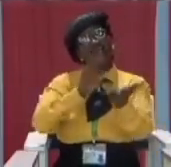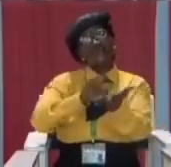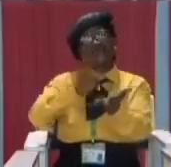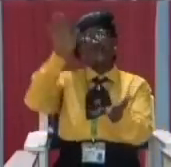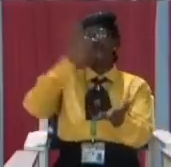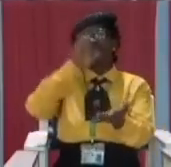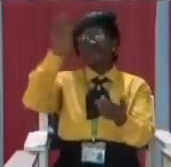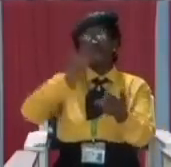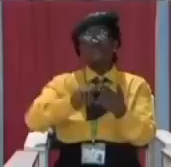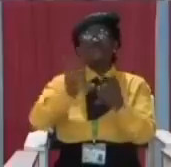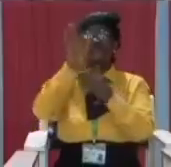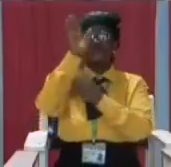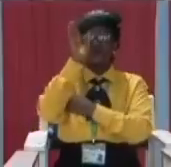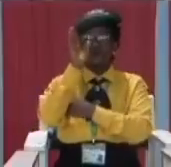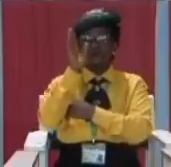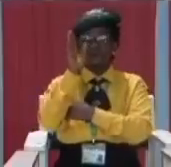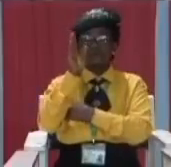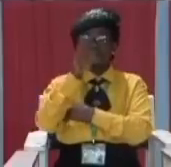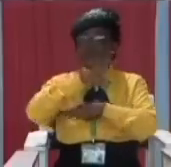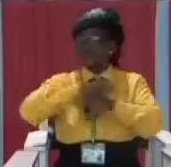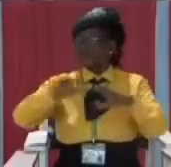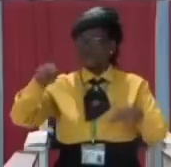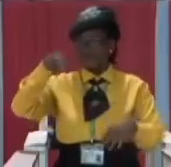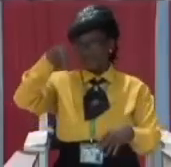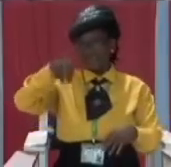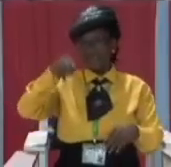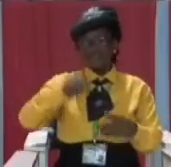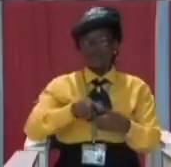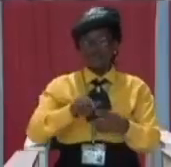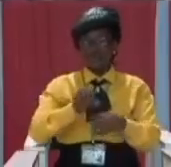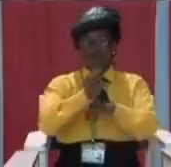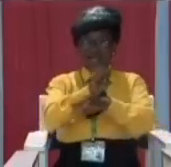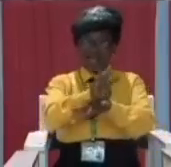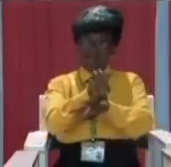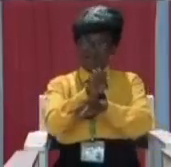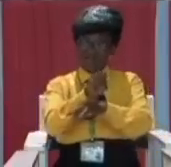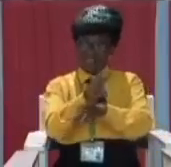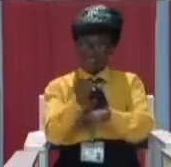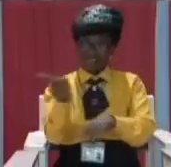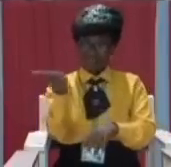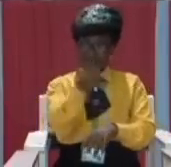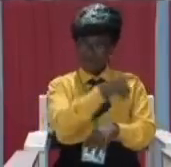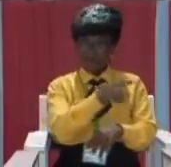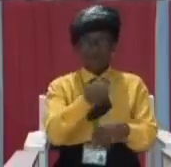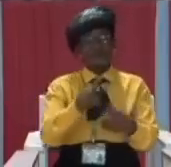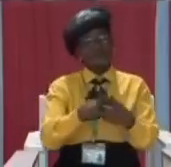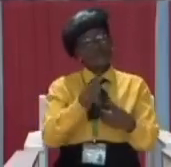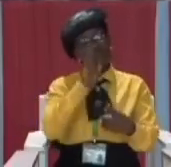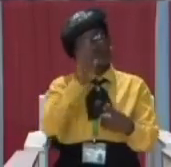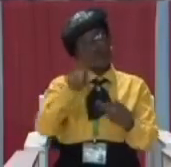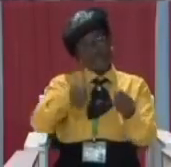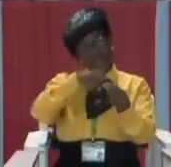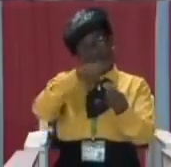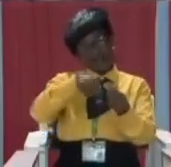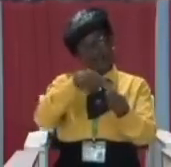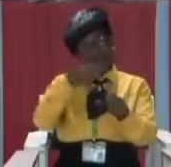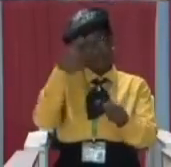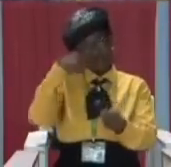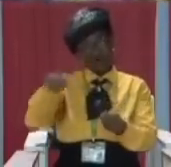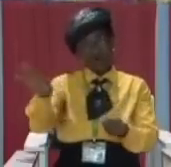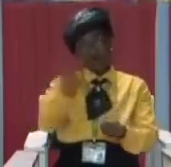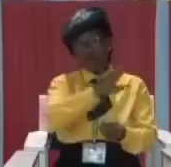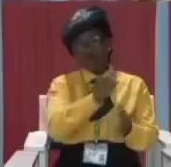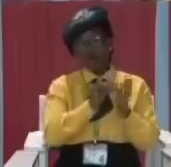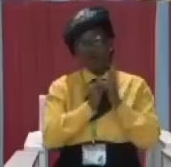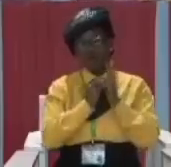So I don't need to advise you to be around for your own miracles. And then